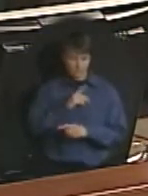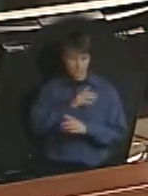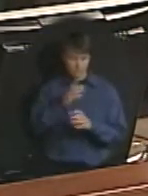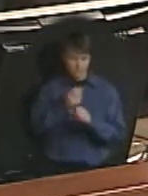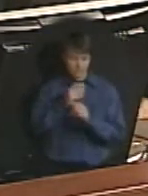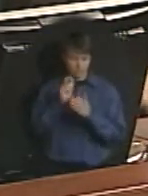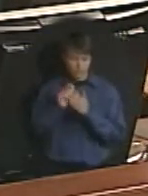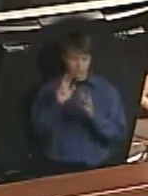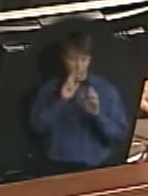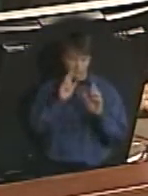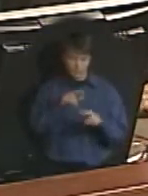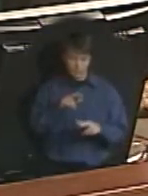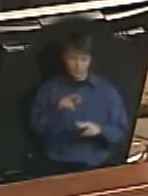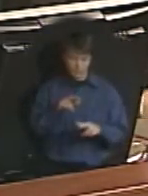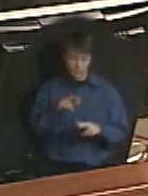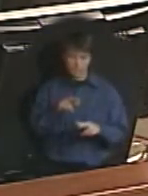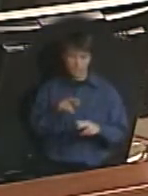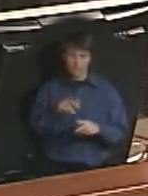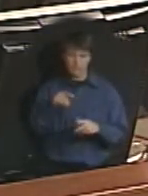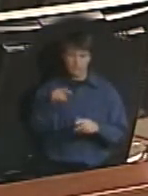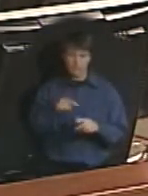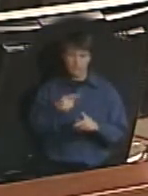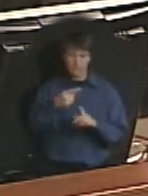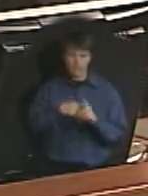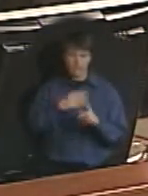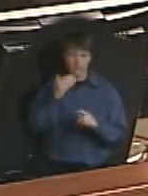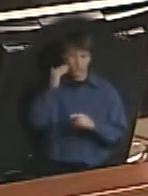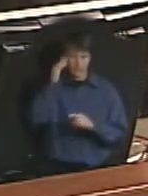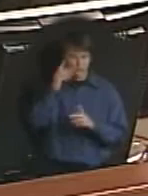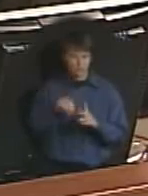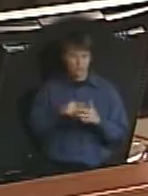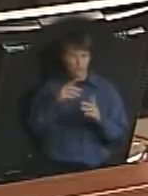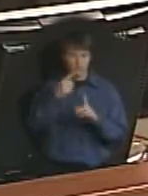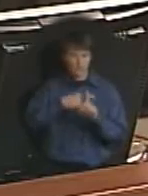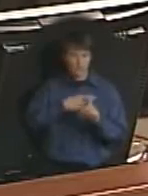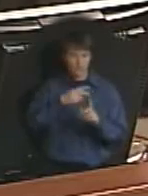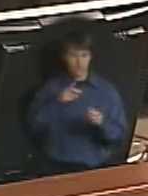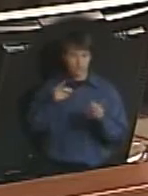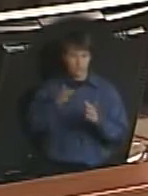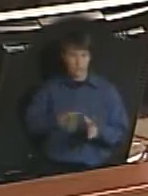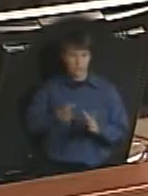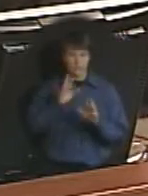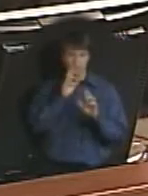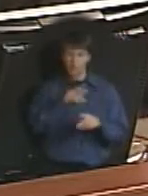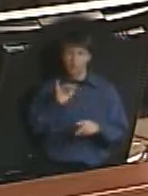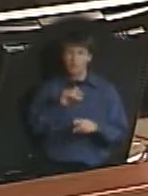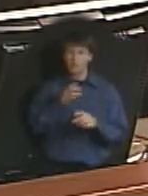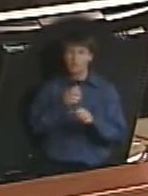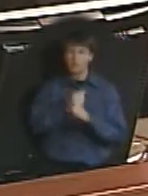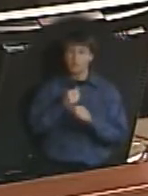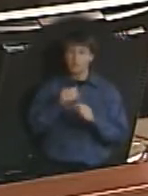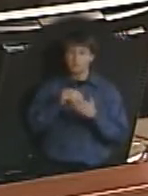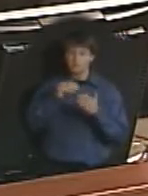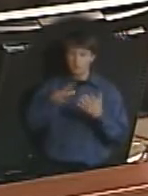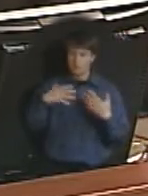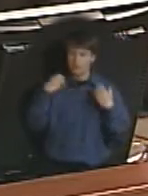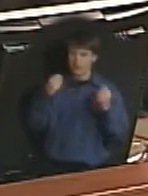month, we have the Head Start Monthly Director's Report, and we also received an annual report on student health